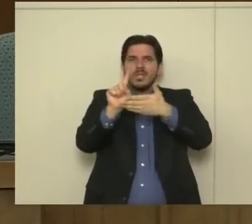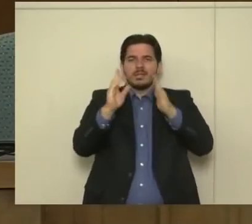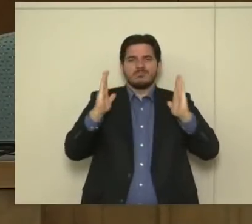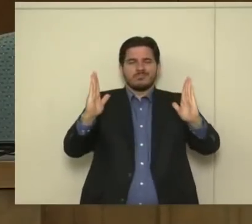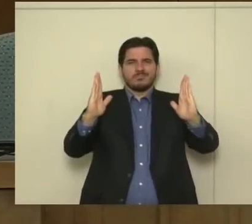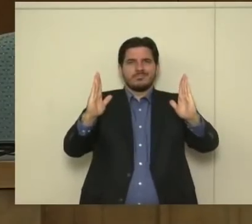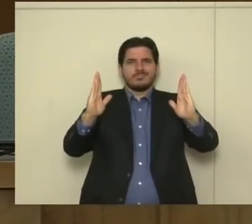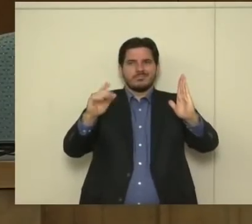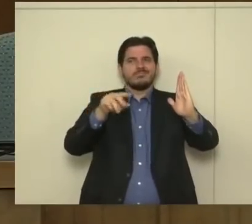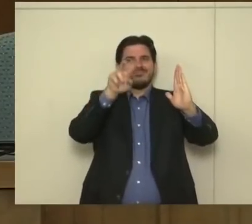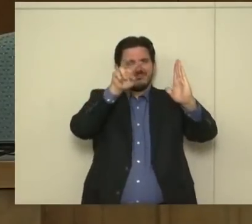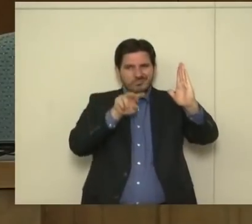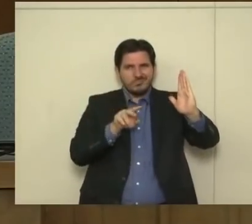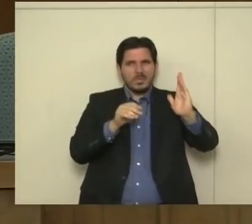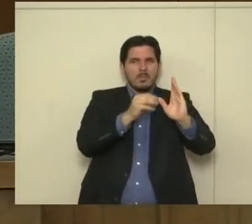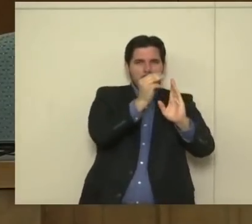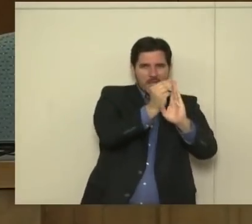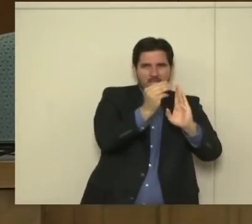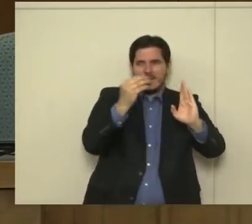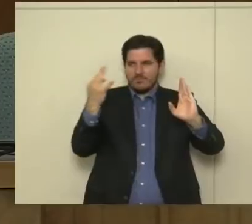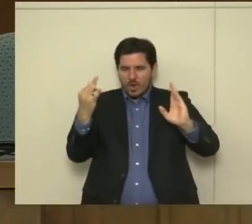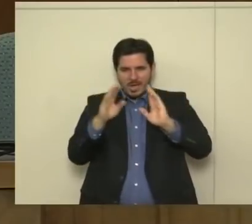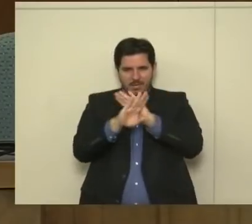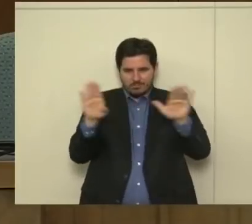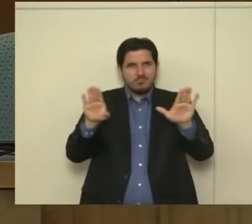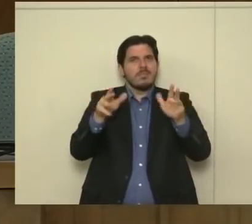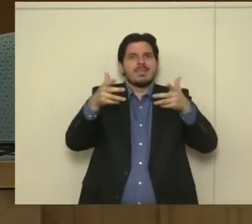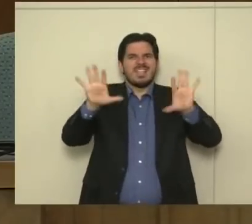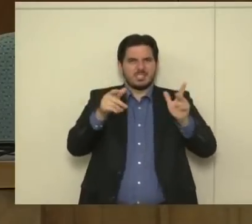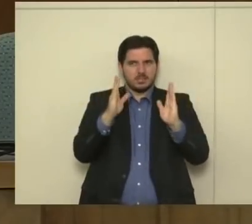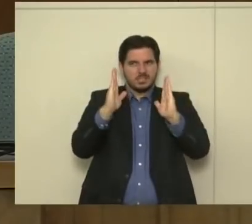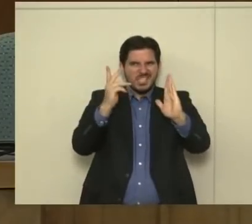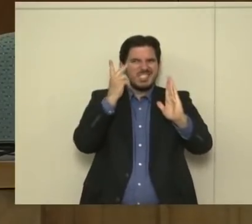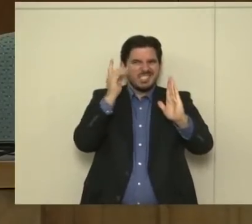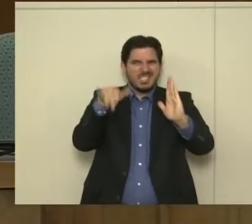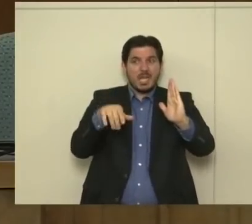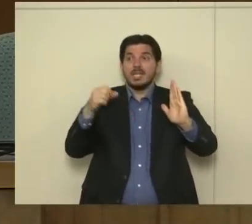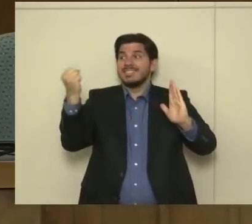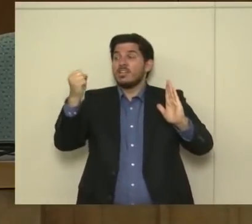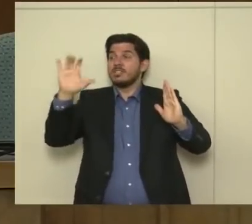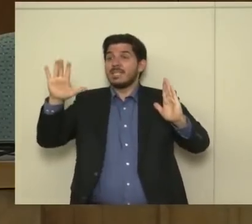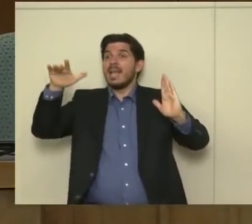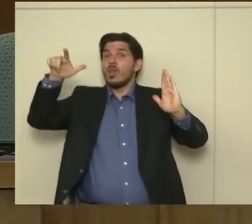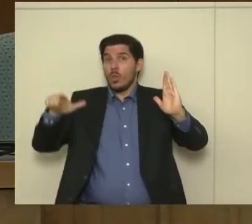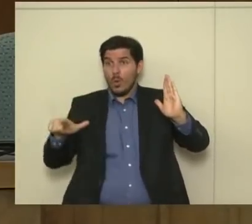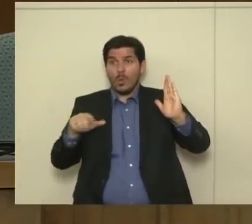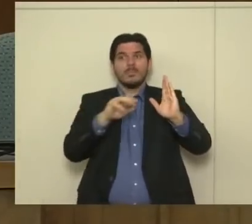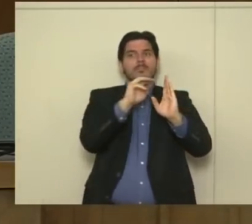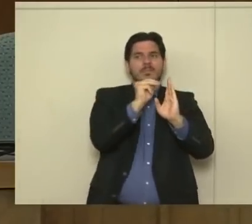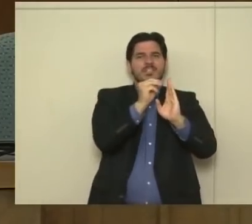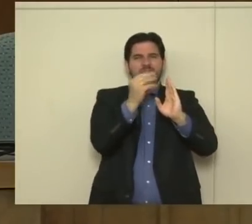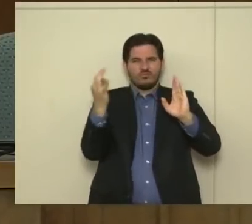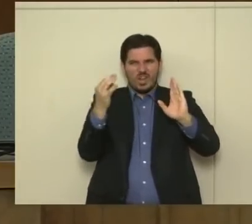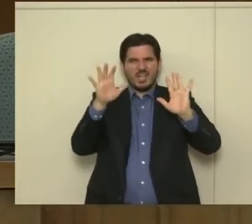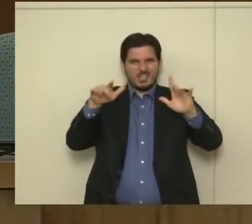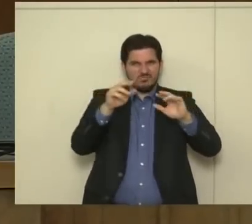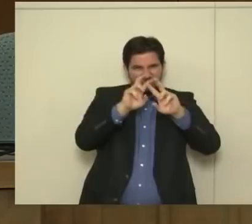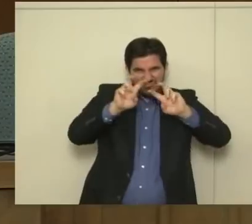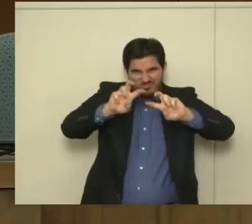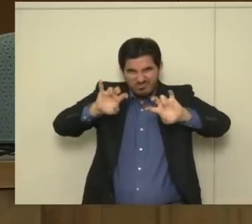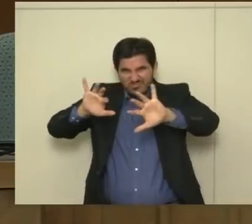there. Otherwise, we'd have a lot more variability in the way we report. But the daily case counts, we